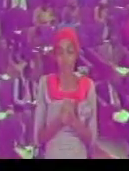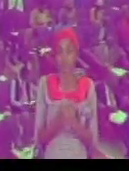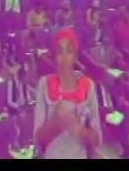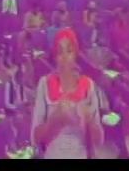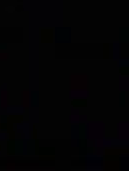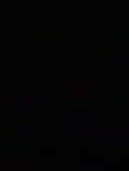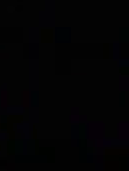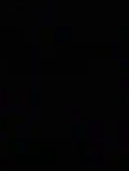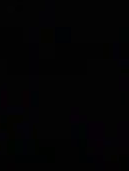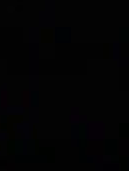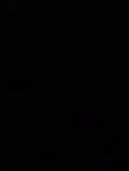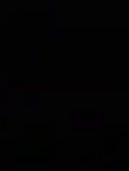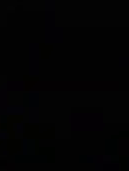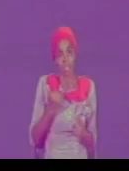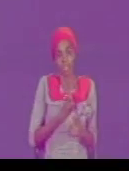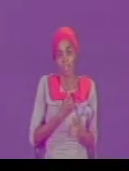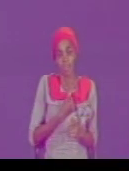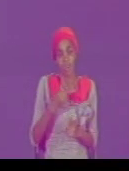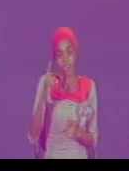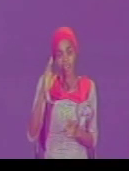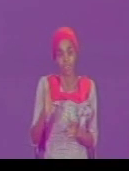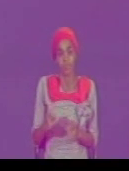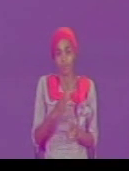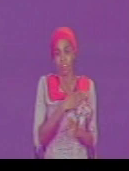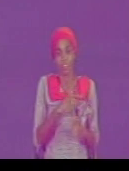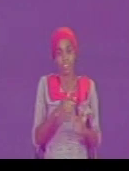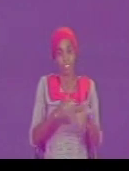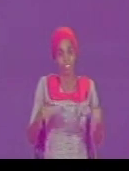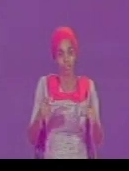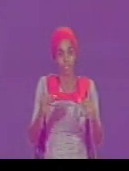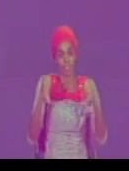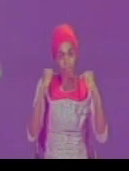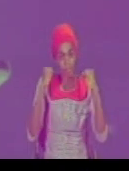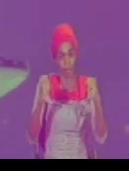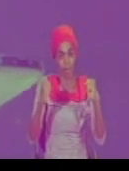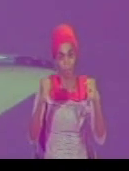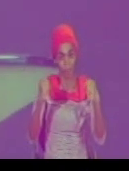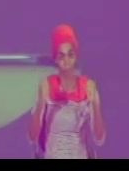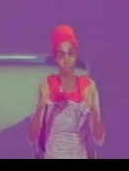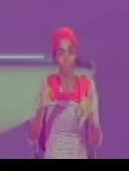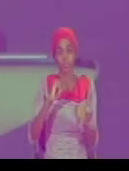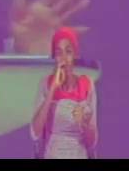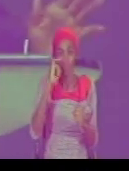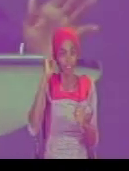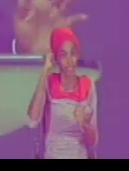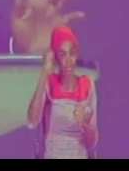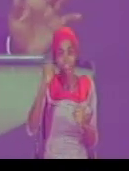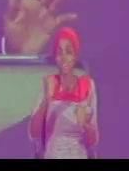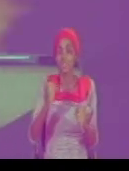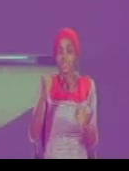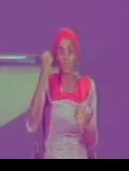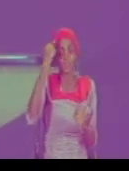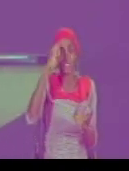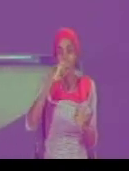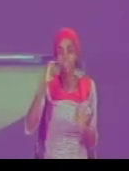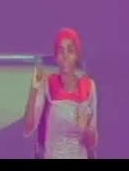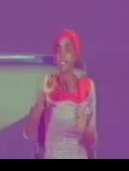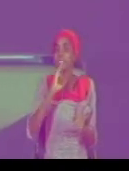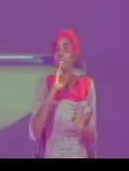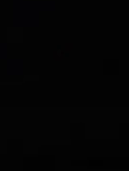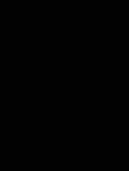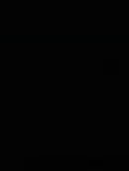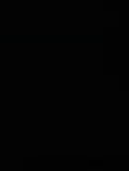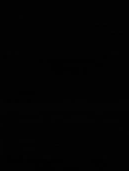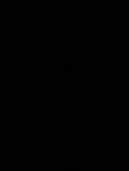our Lord and of great power, his understanding is infinite. It says